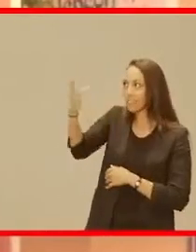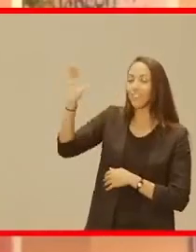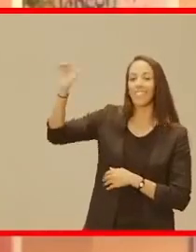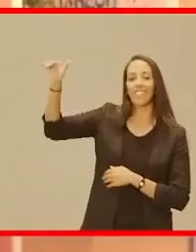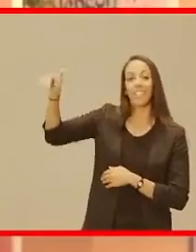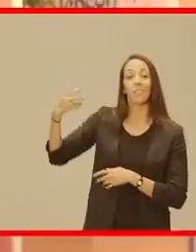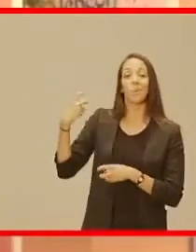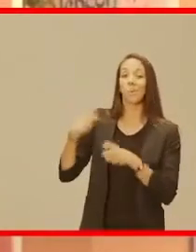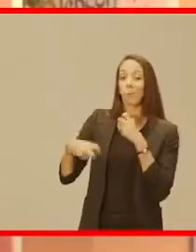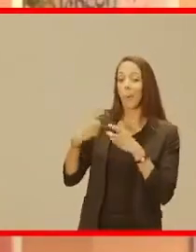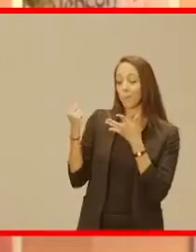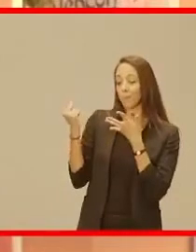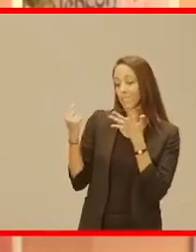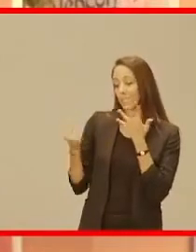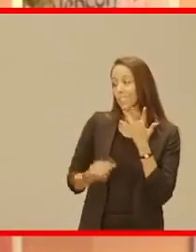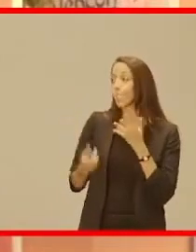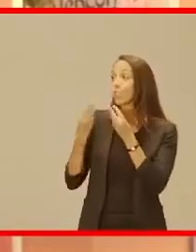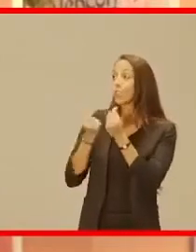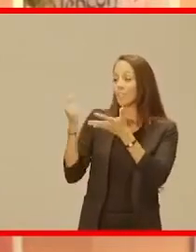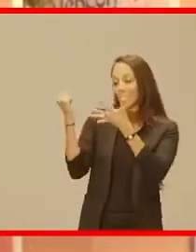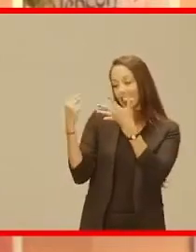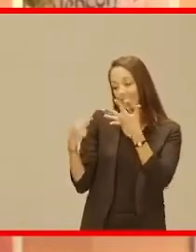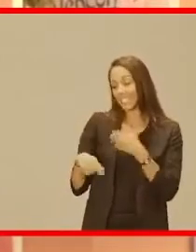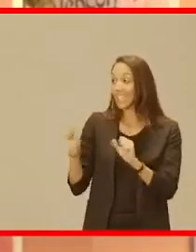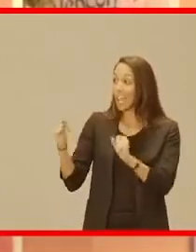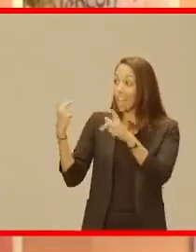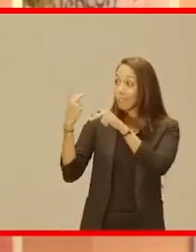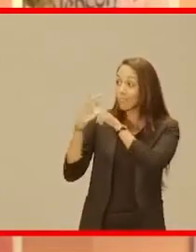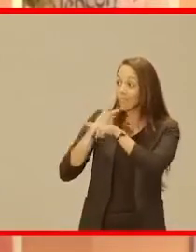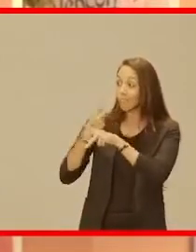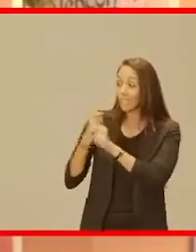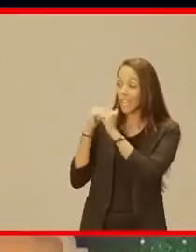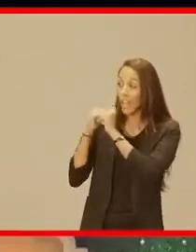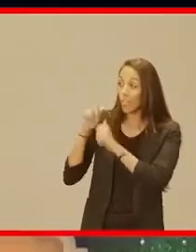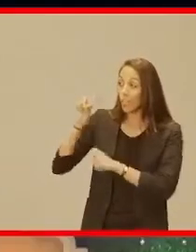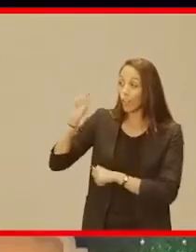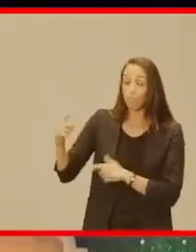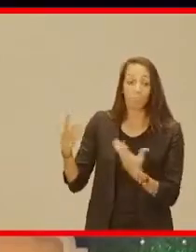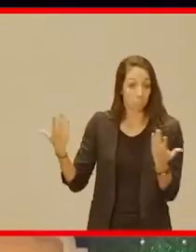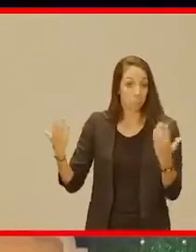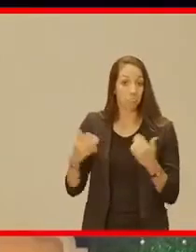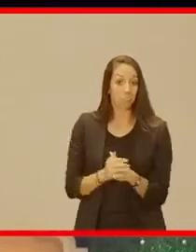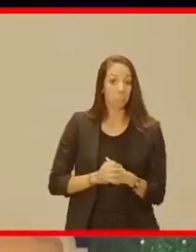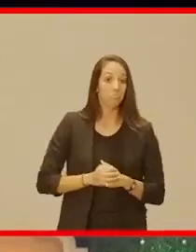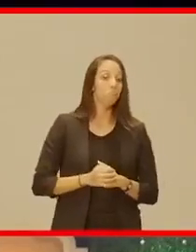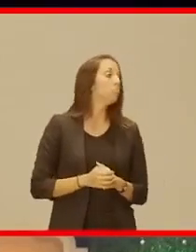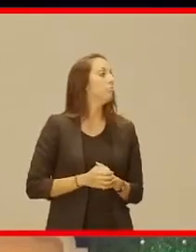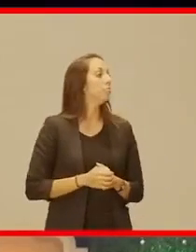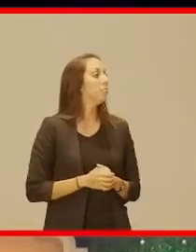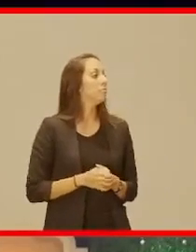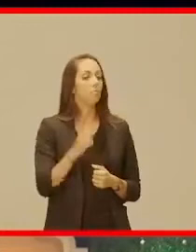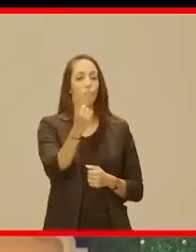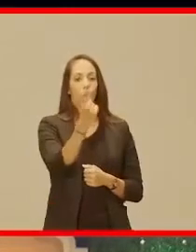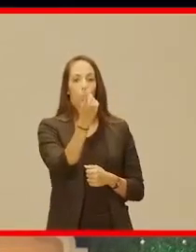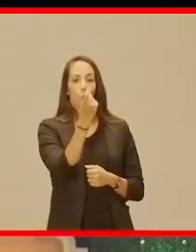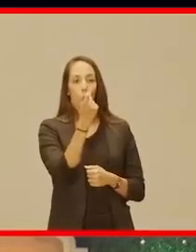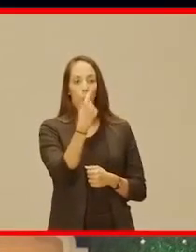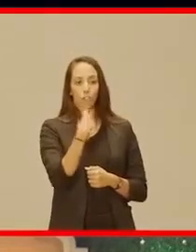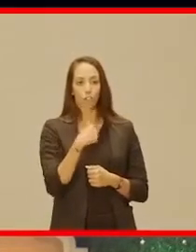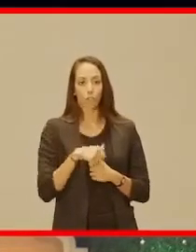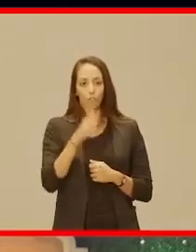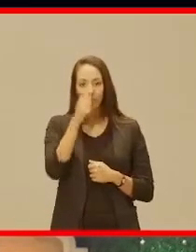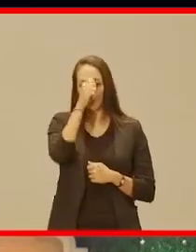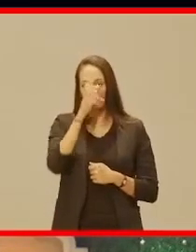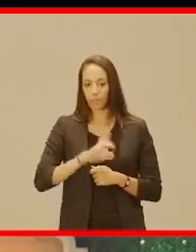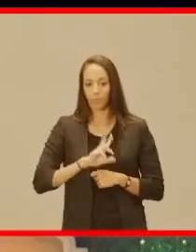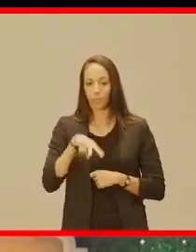this solution. Maybe can we work on this? Yeah. I have a question. Being born in Puerto Rico and being part of the